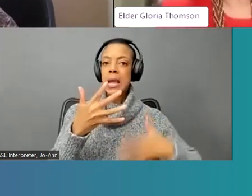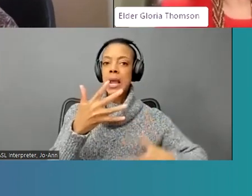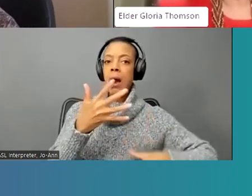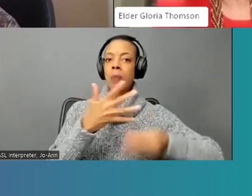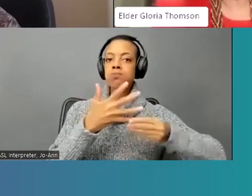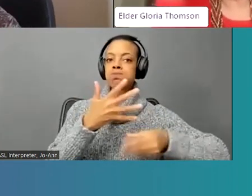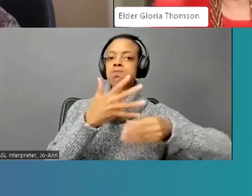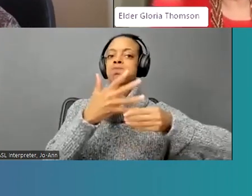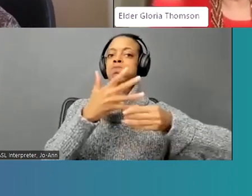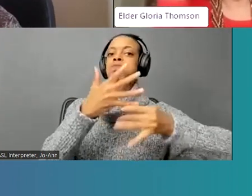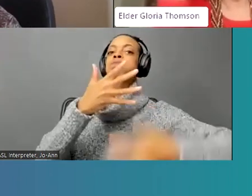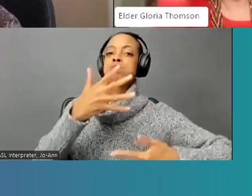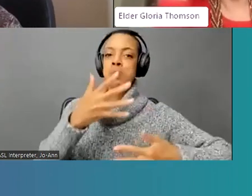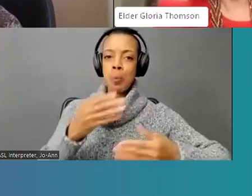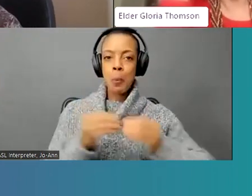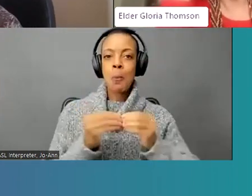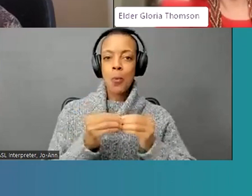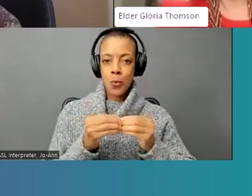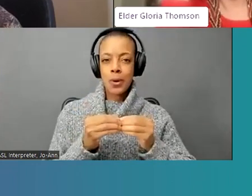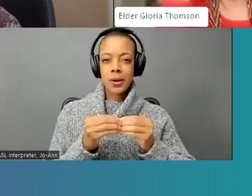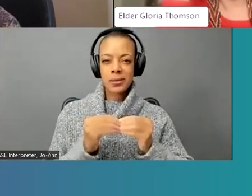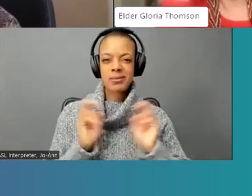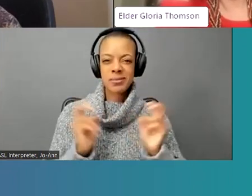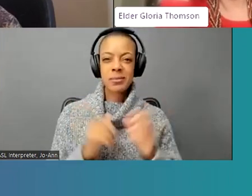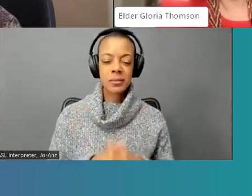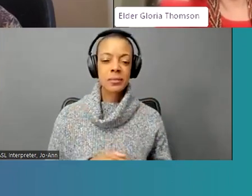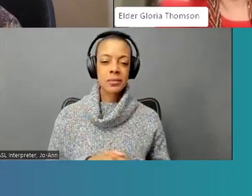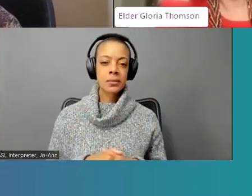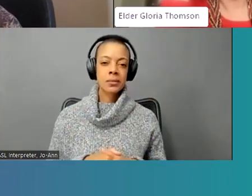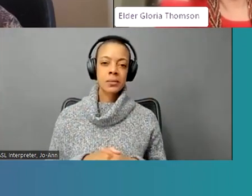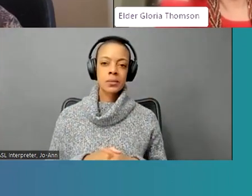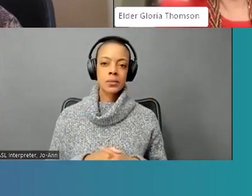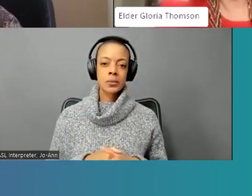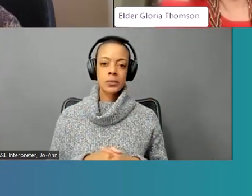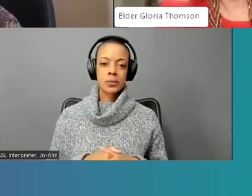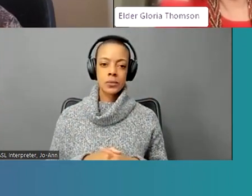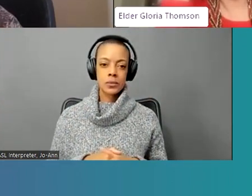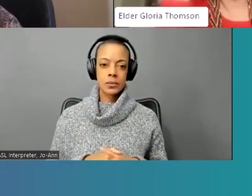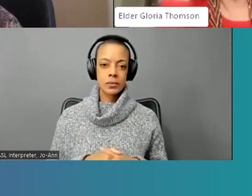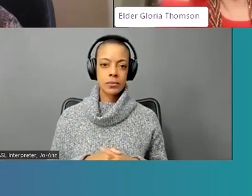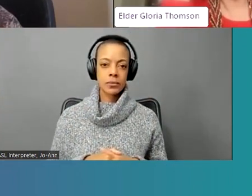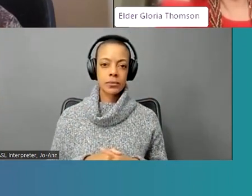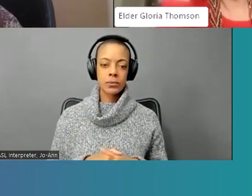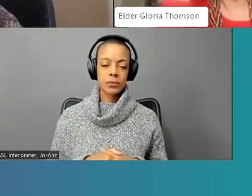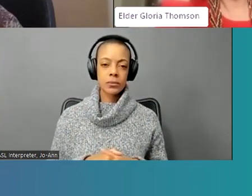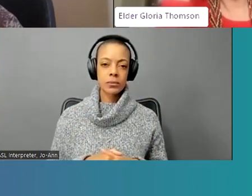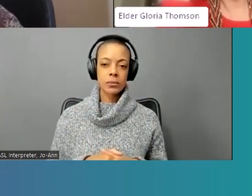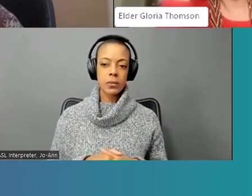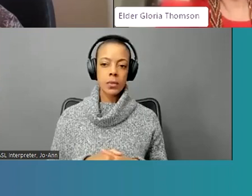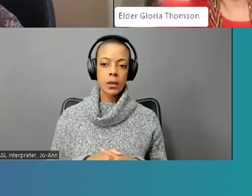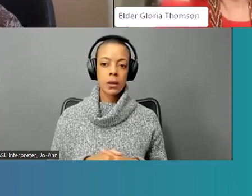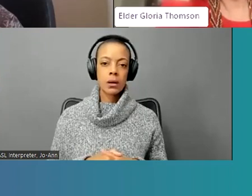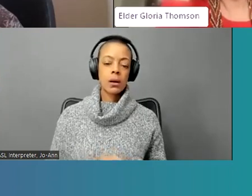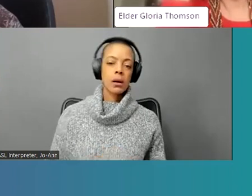of expected of me to them, and to acknowledge